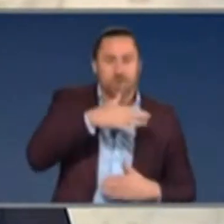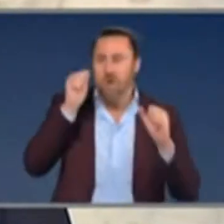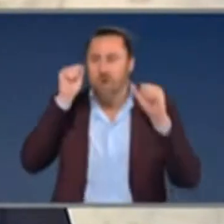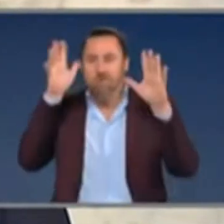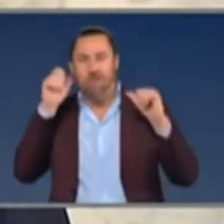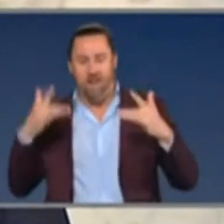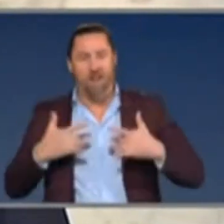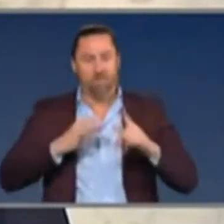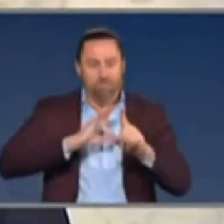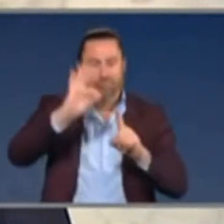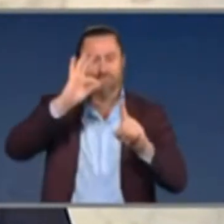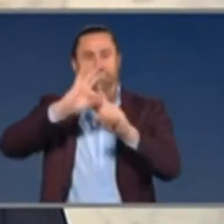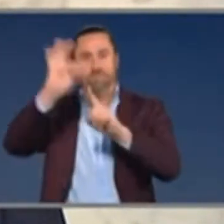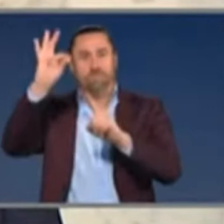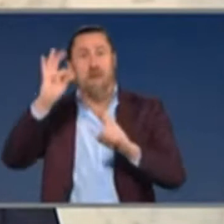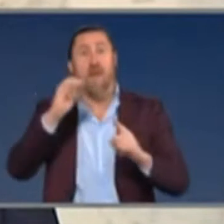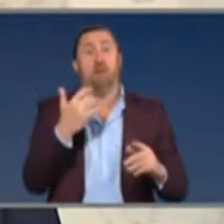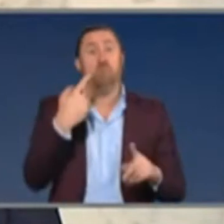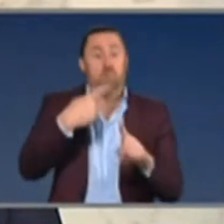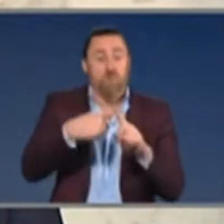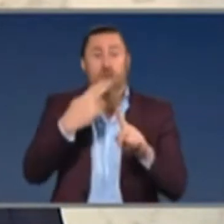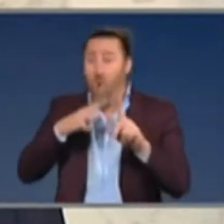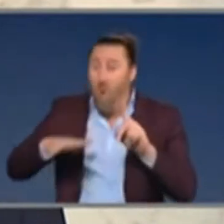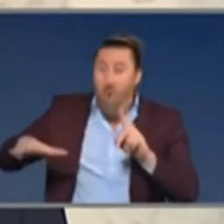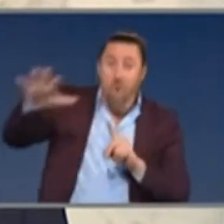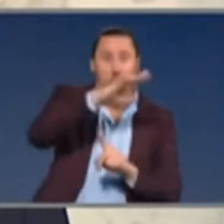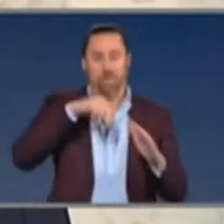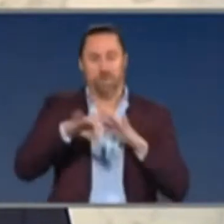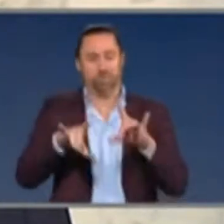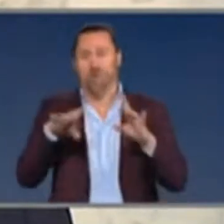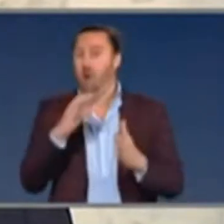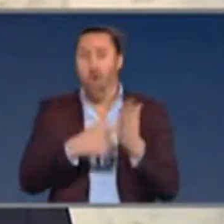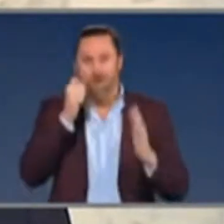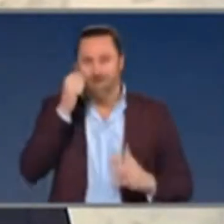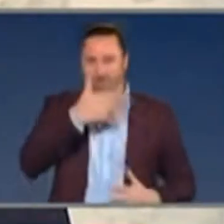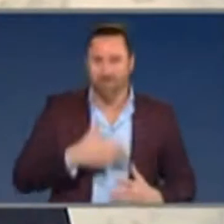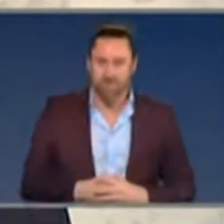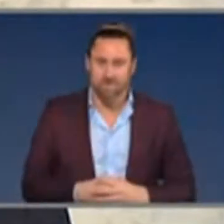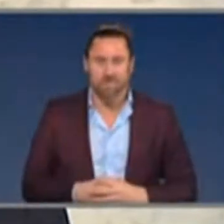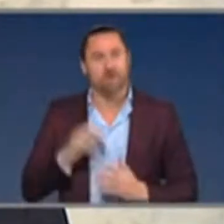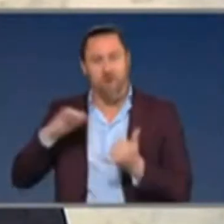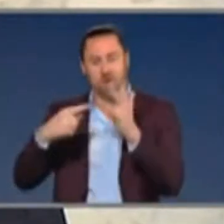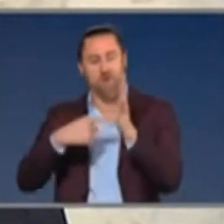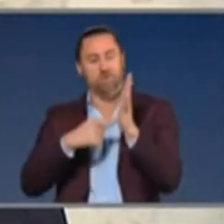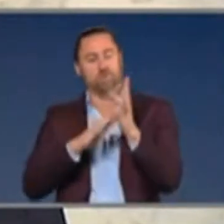with flow-on effects for all Australians. It is part of the Morrison government's commitment to having a change of